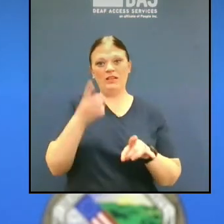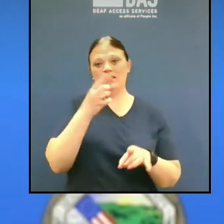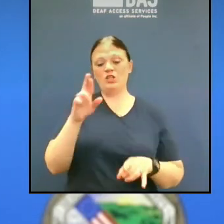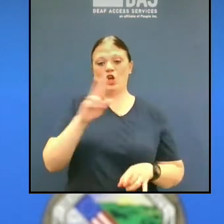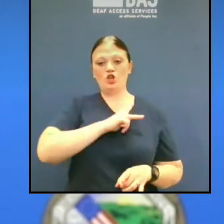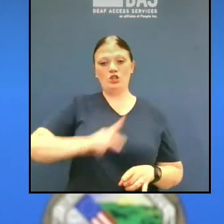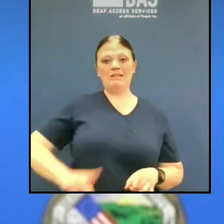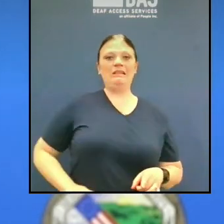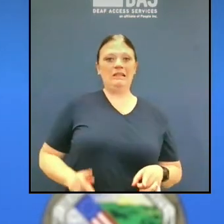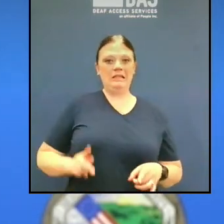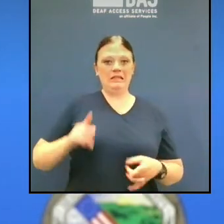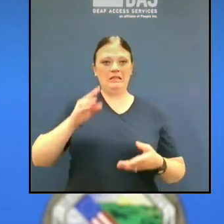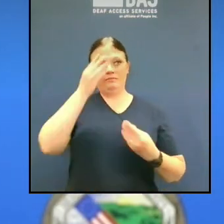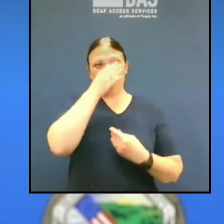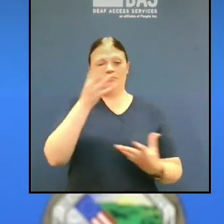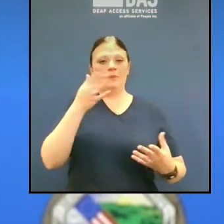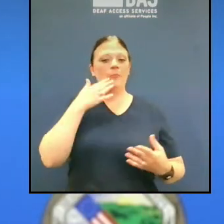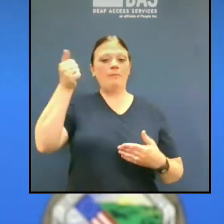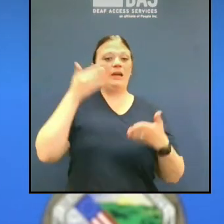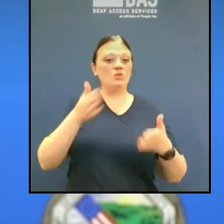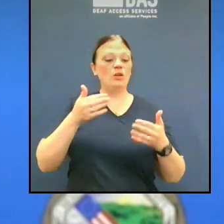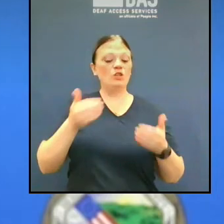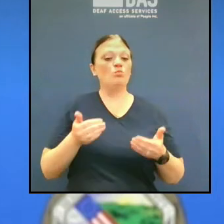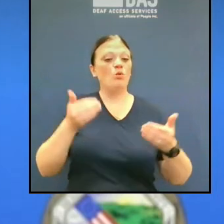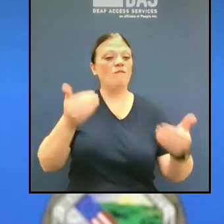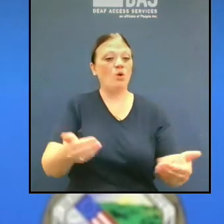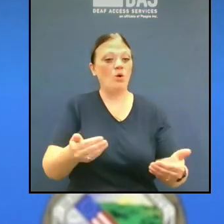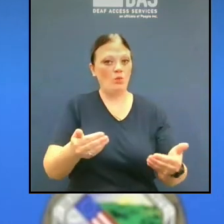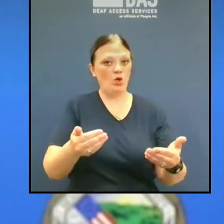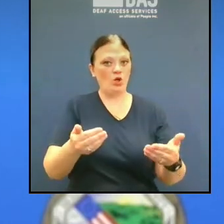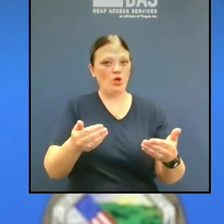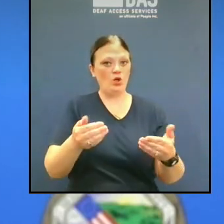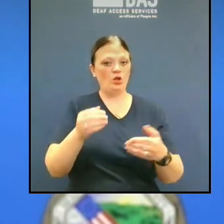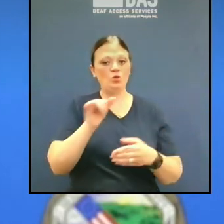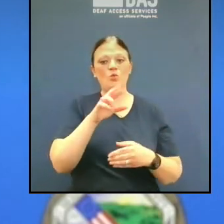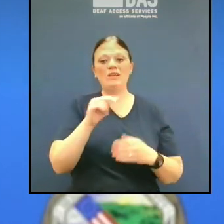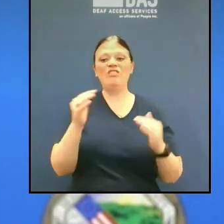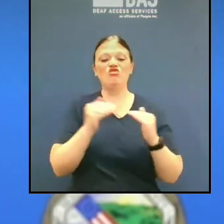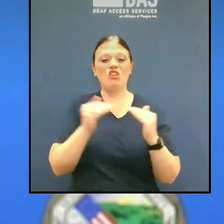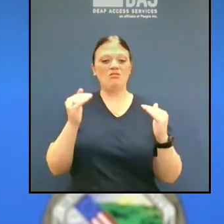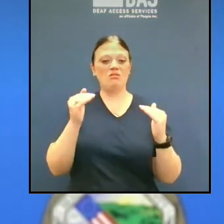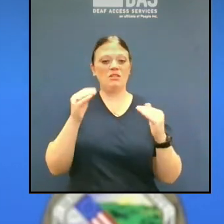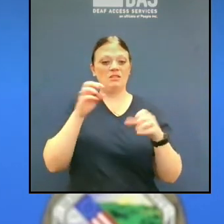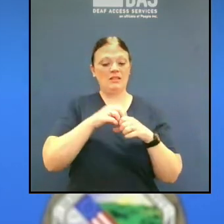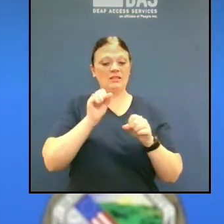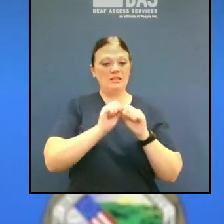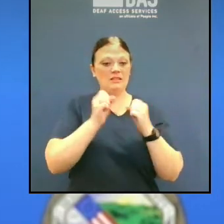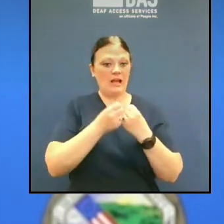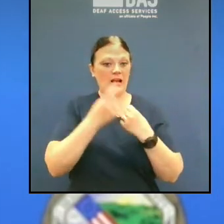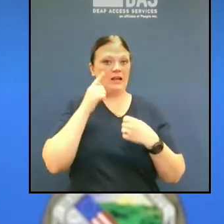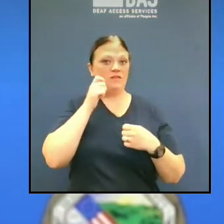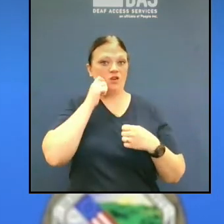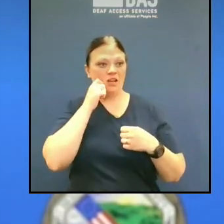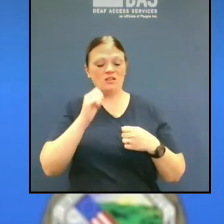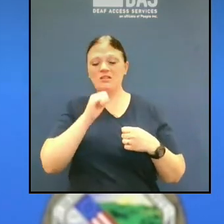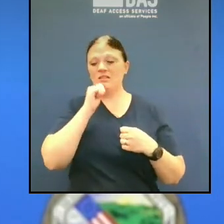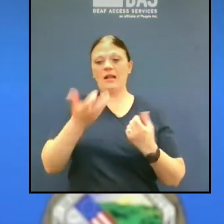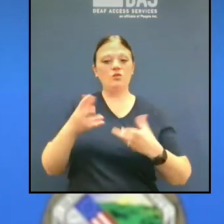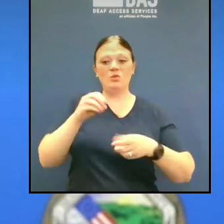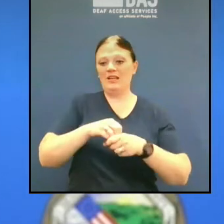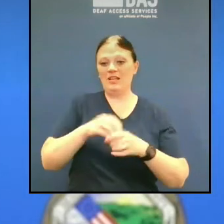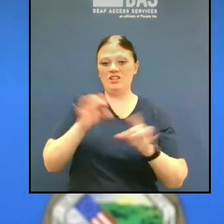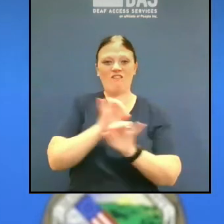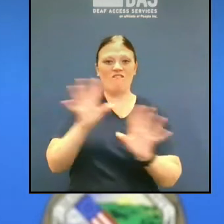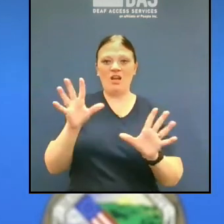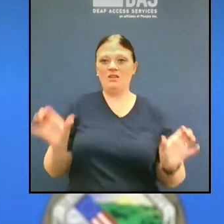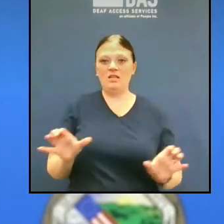noted, the best way to move forward to address injustice in our society, especially racial injustice, is not to engage in